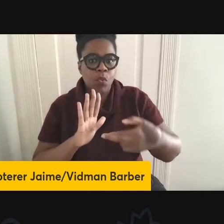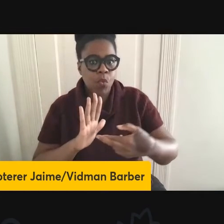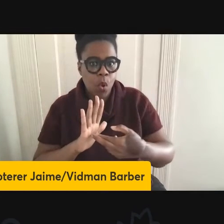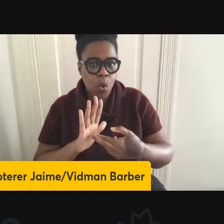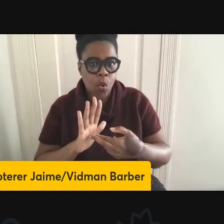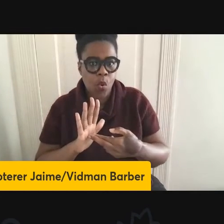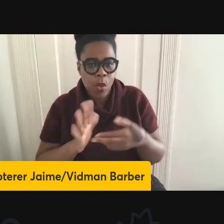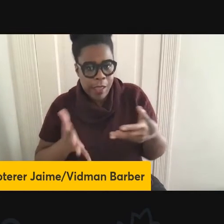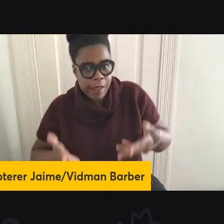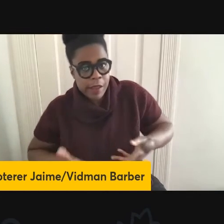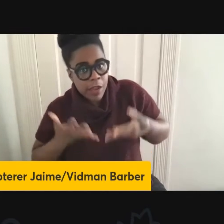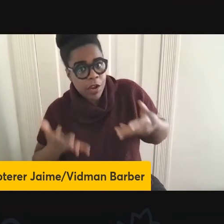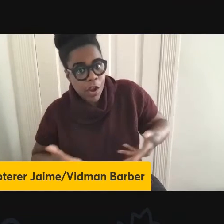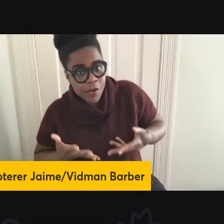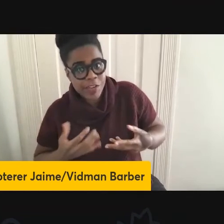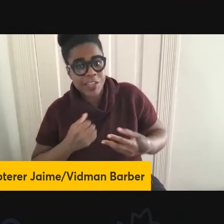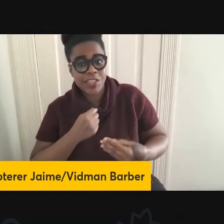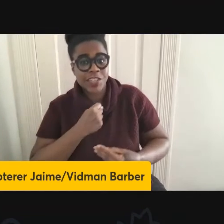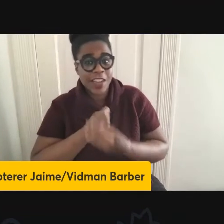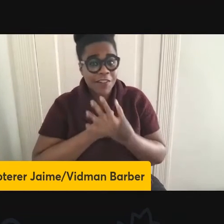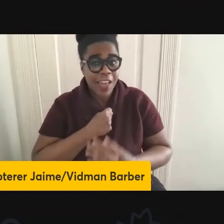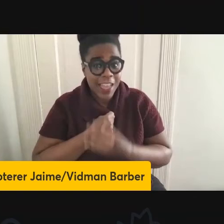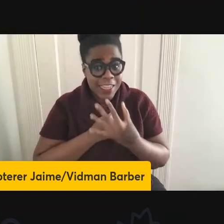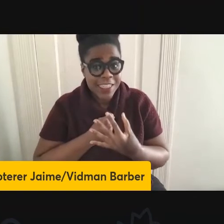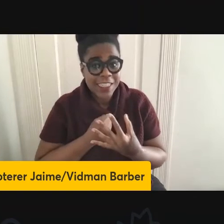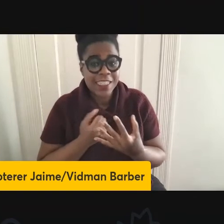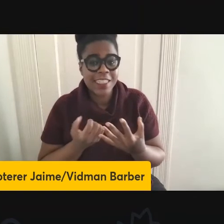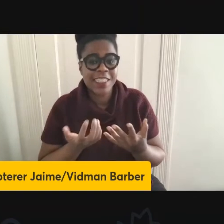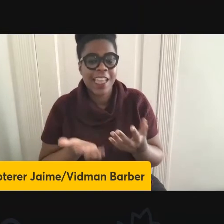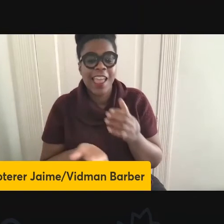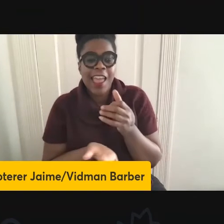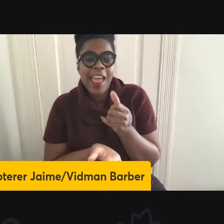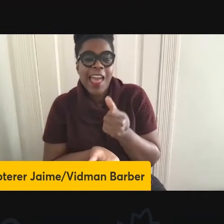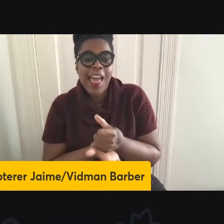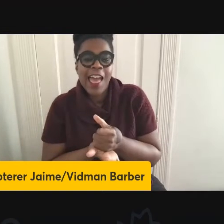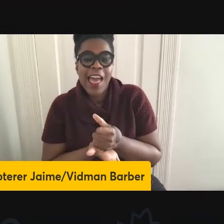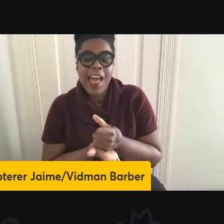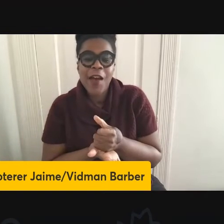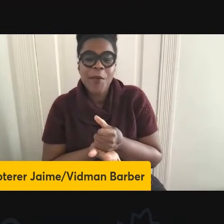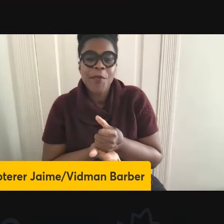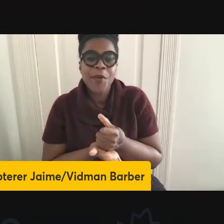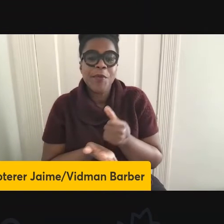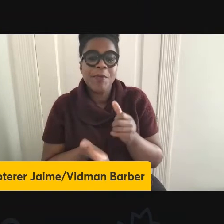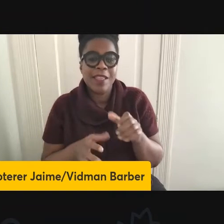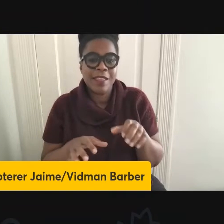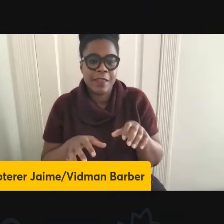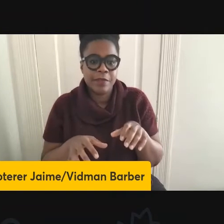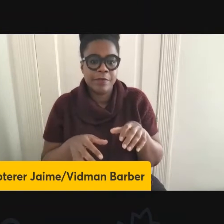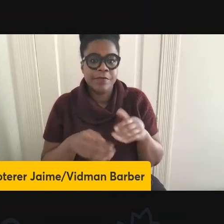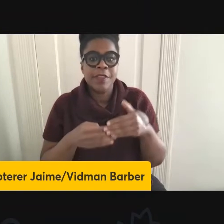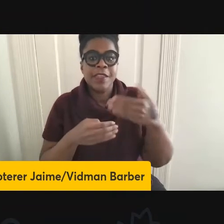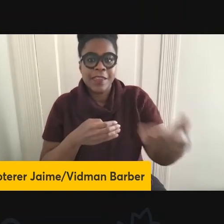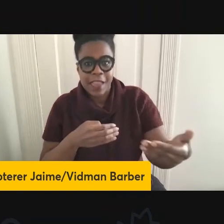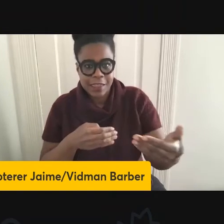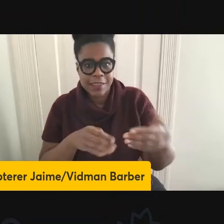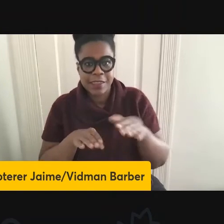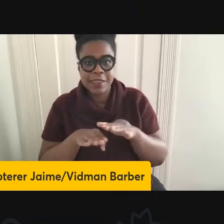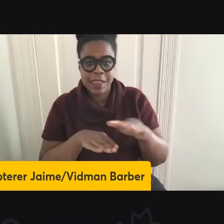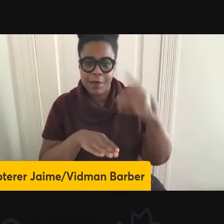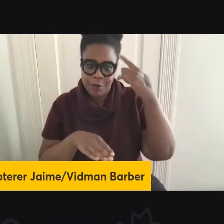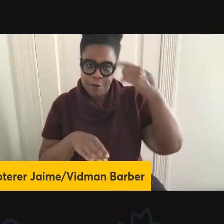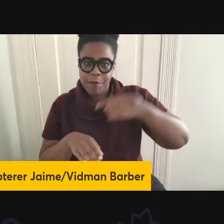encouraging me, giving me advice, and helping me to take the next step of my